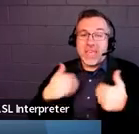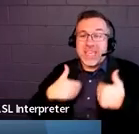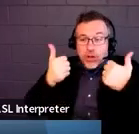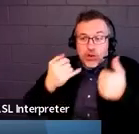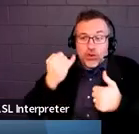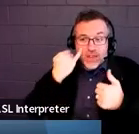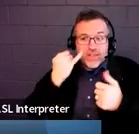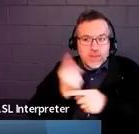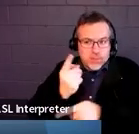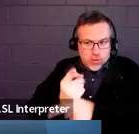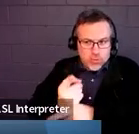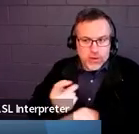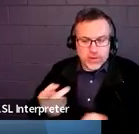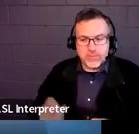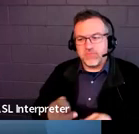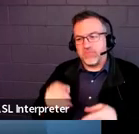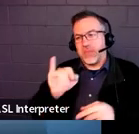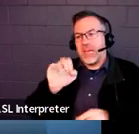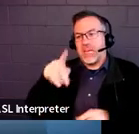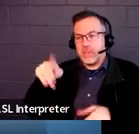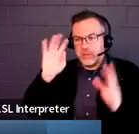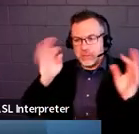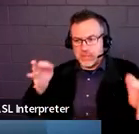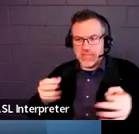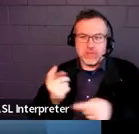ninth grade that might be